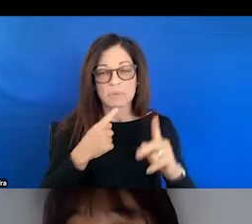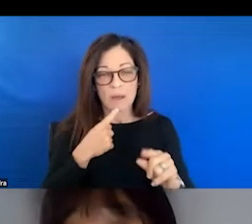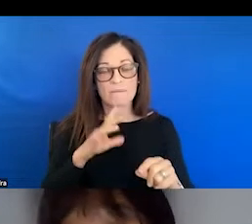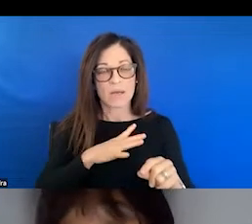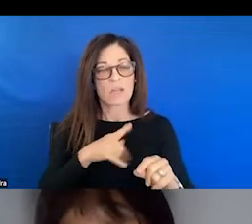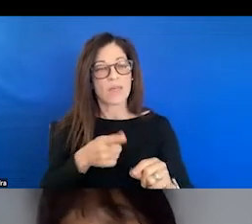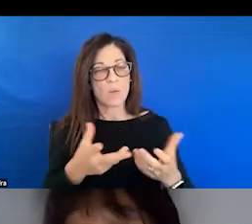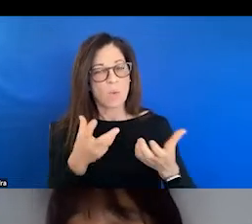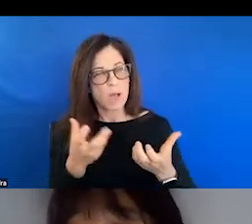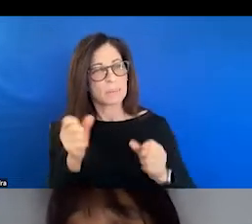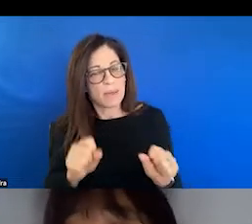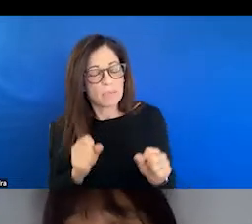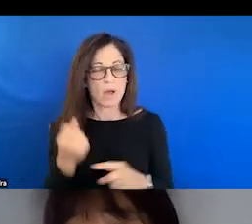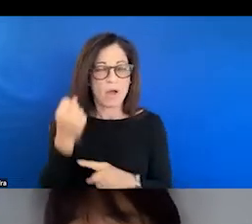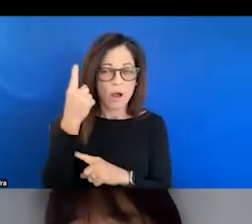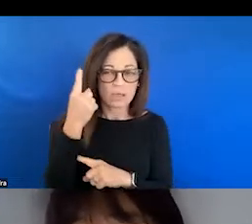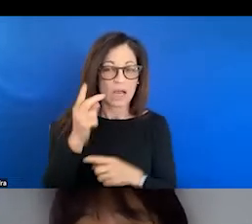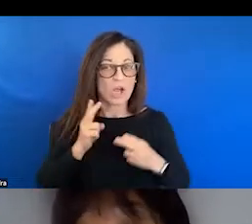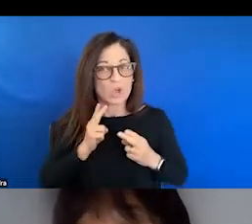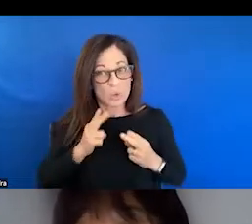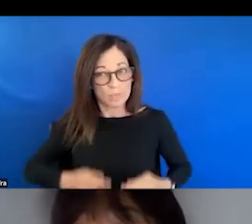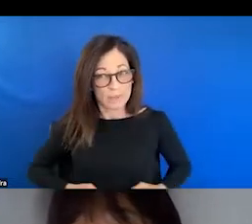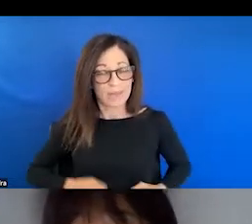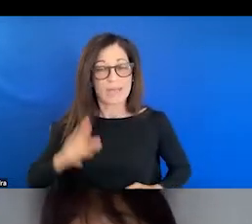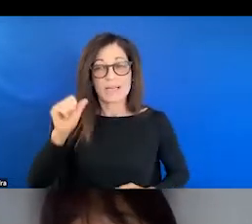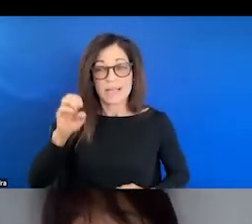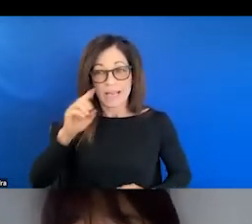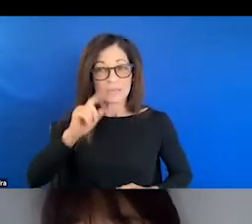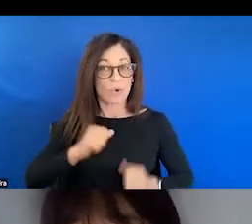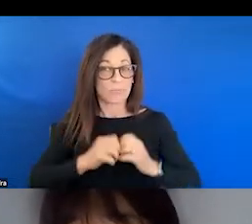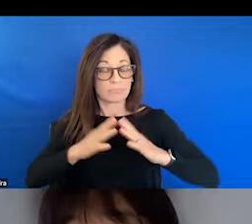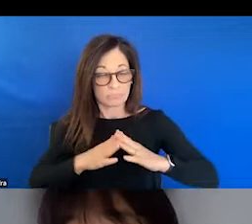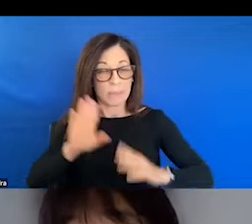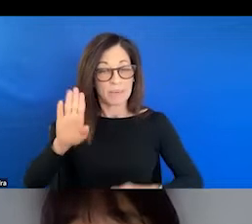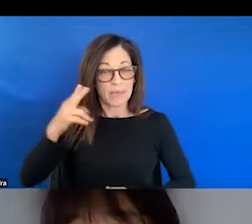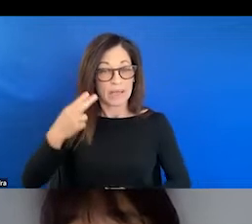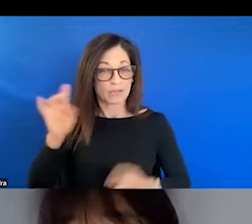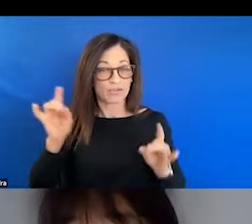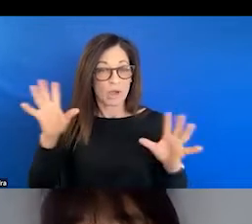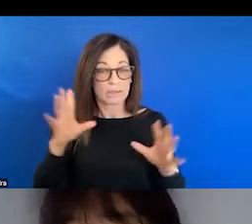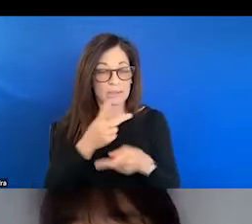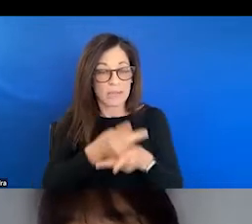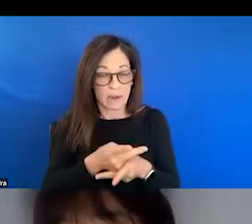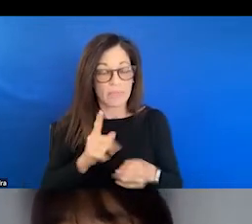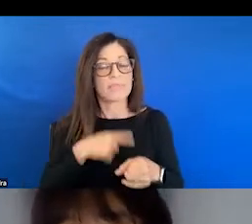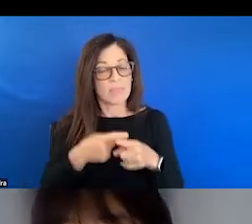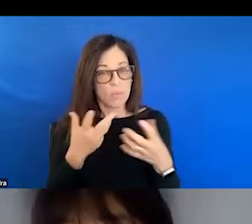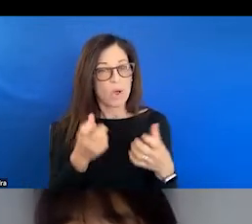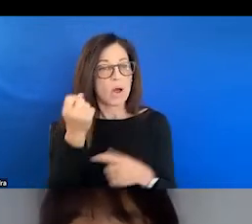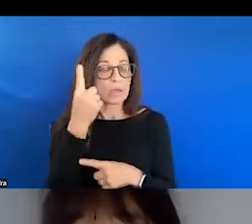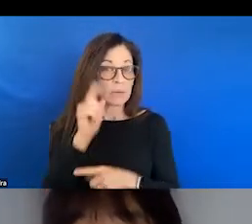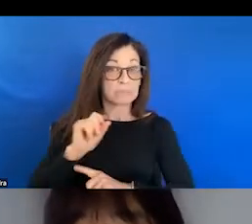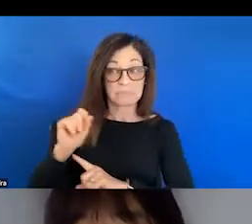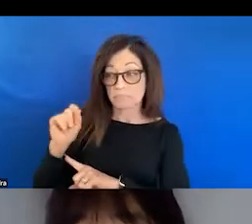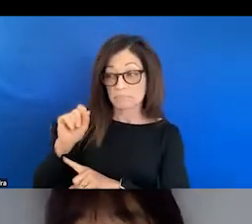want to understand the human case for implementing BH crisis care. And they want to understand if